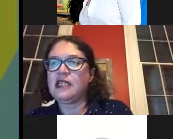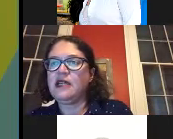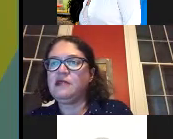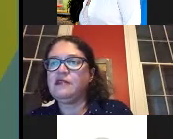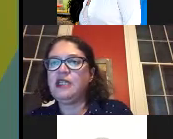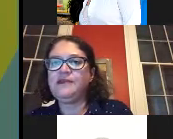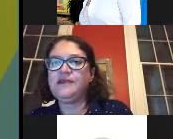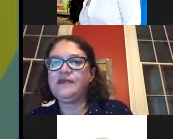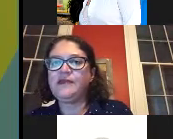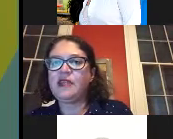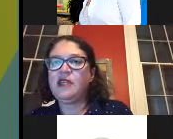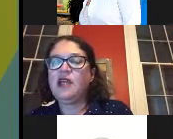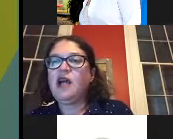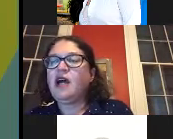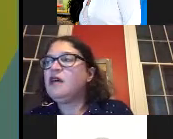Next slide when you're ready.